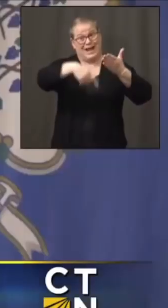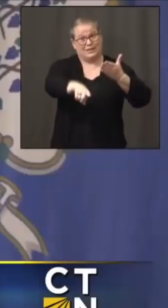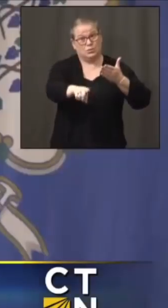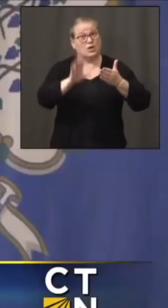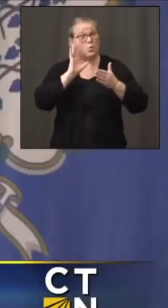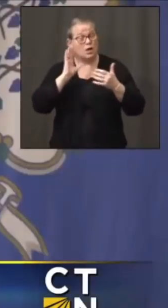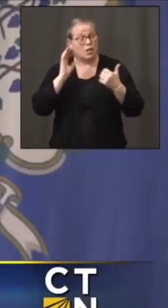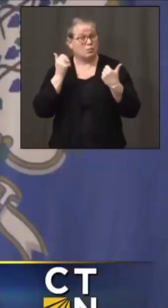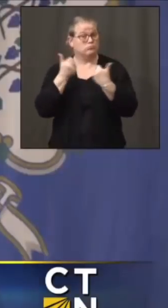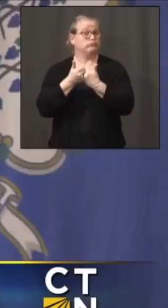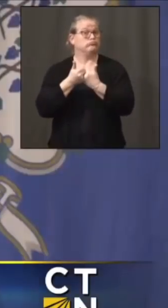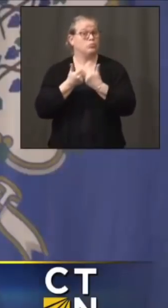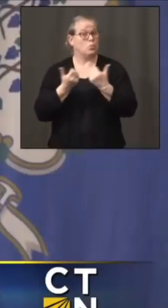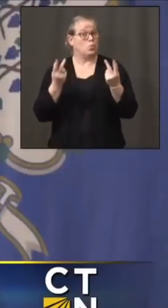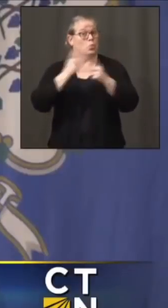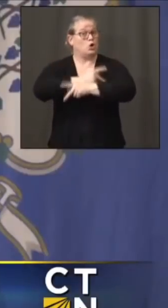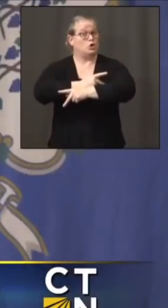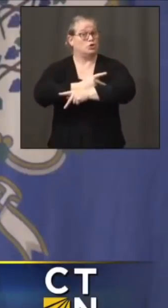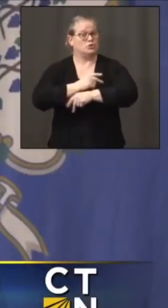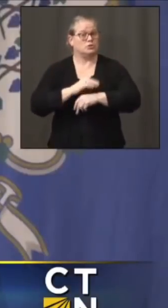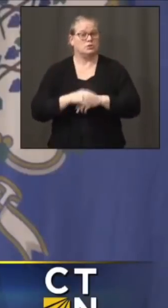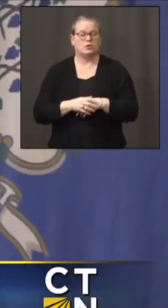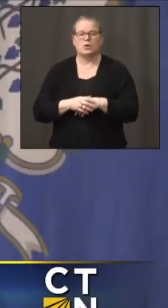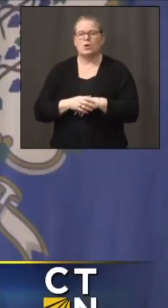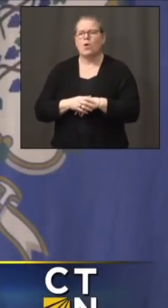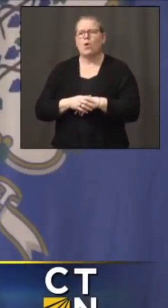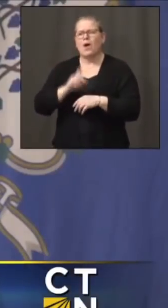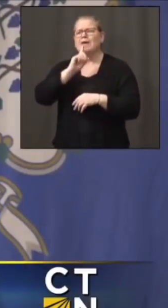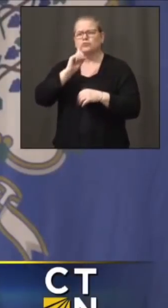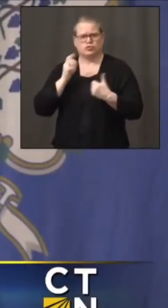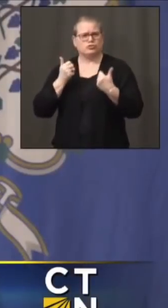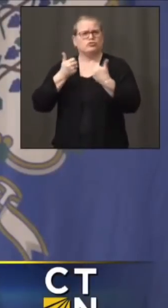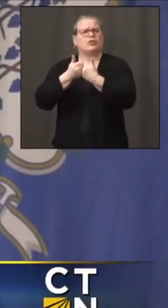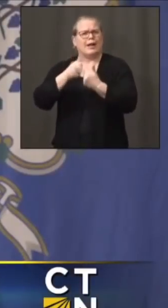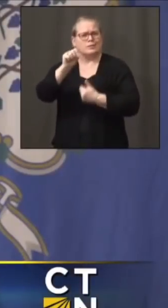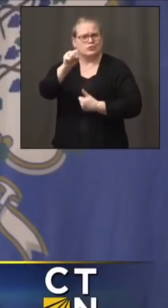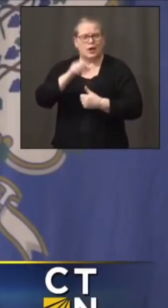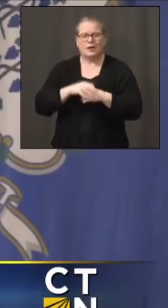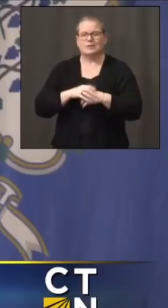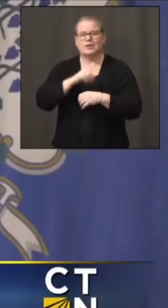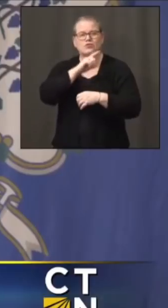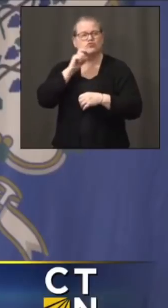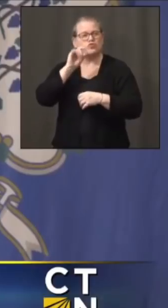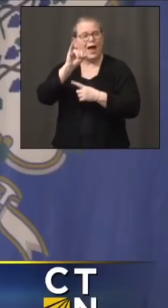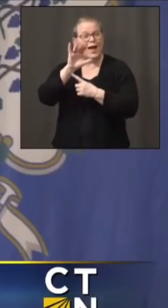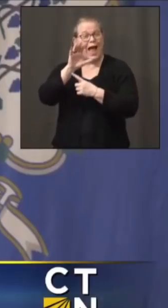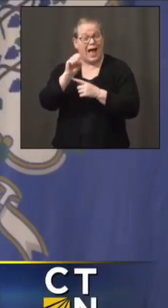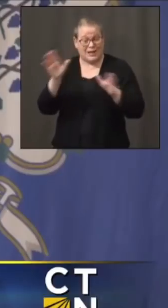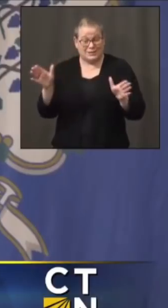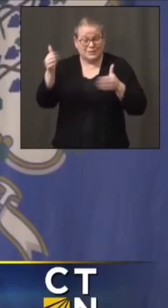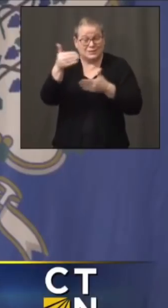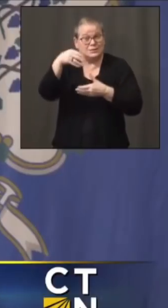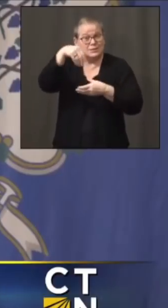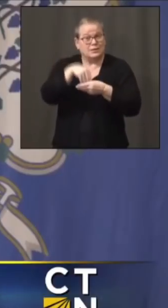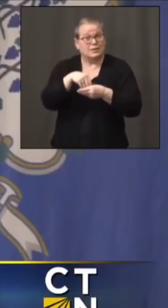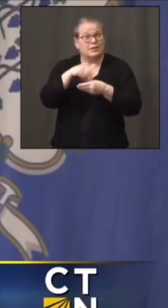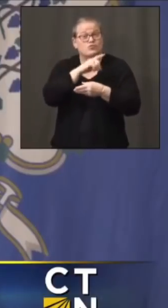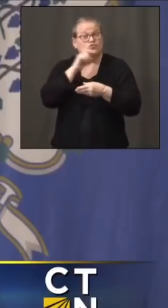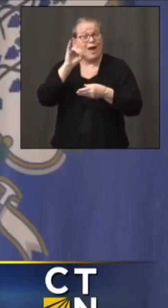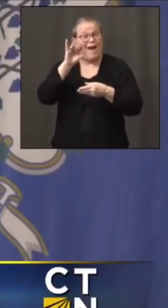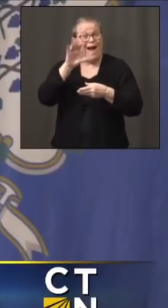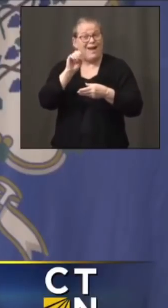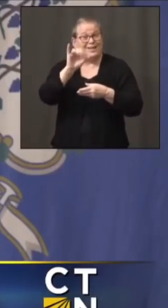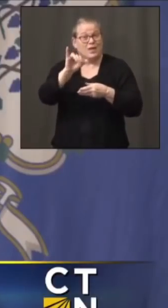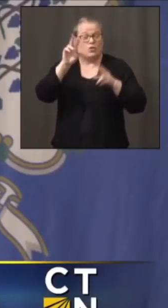there'll be challenges. I'm sure there'll be dry ice issues. But so far, day one, and the preparation for this over the last